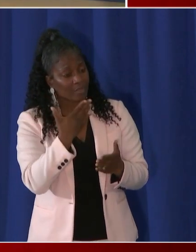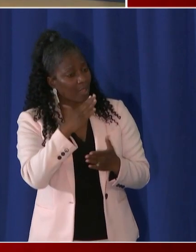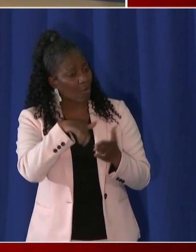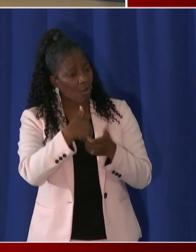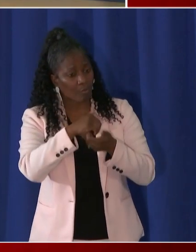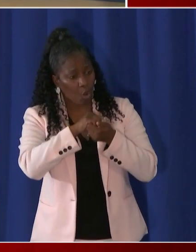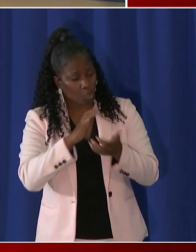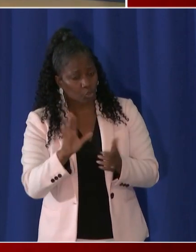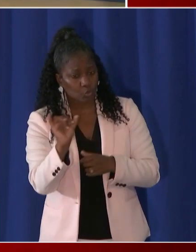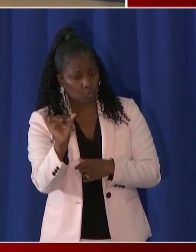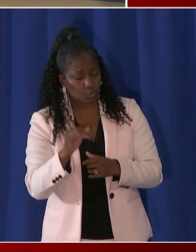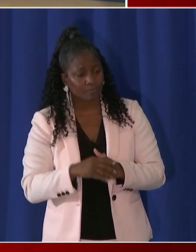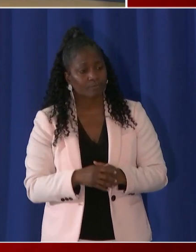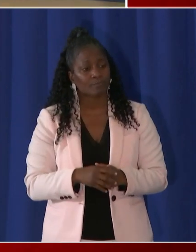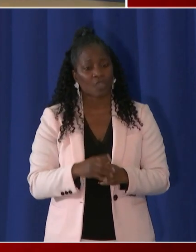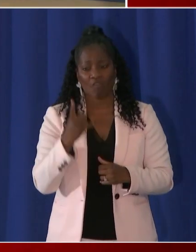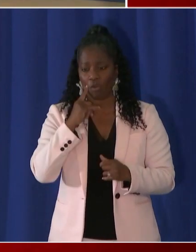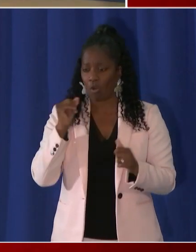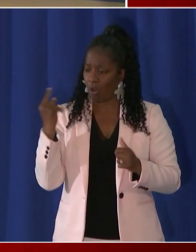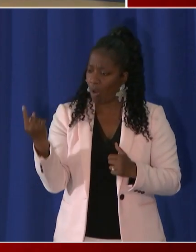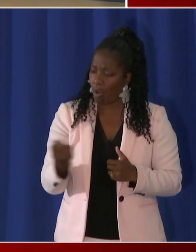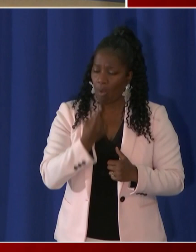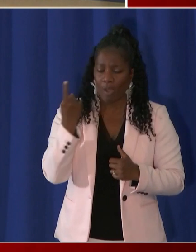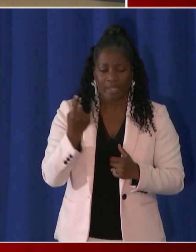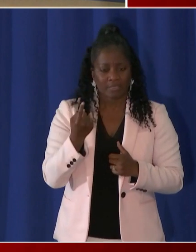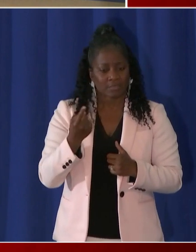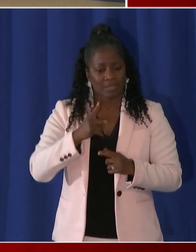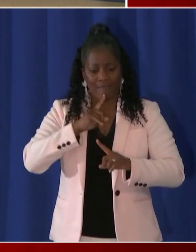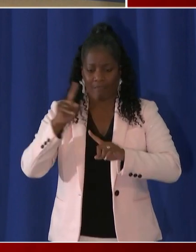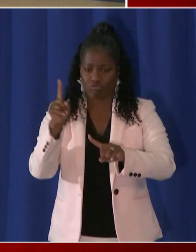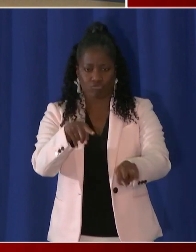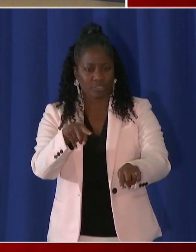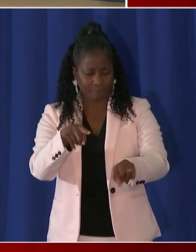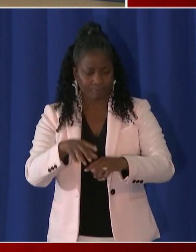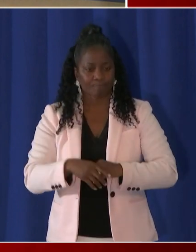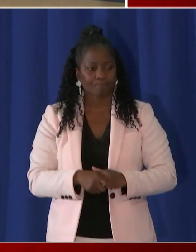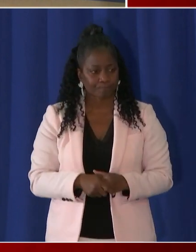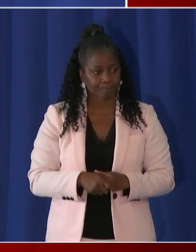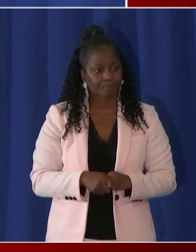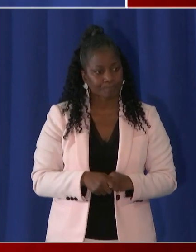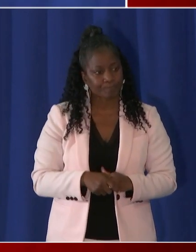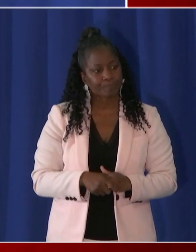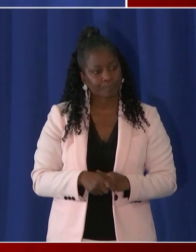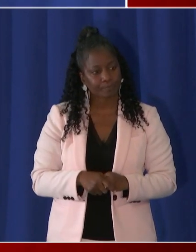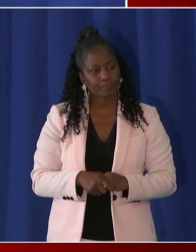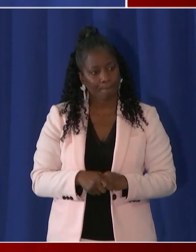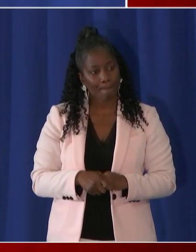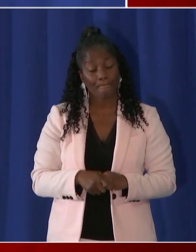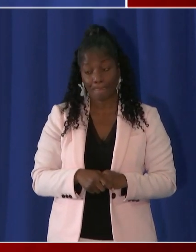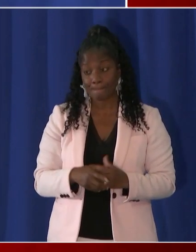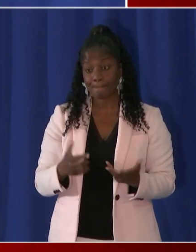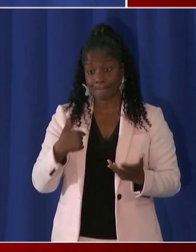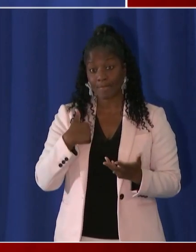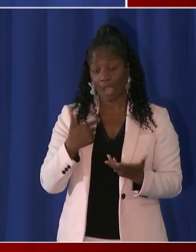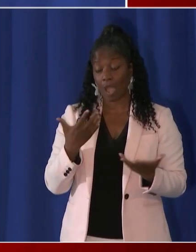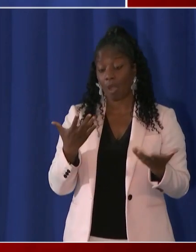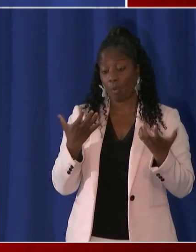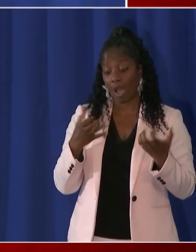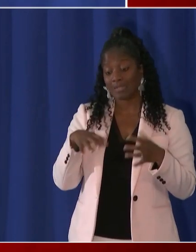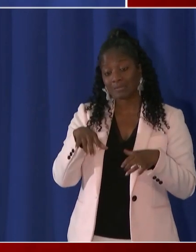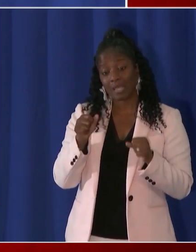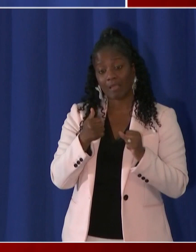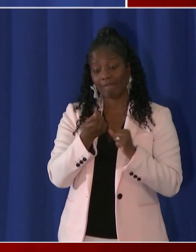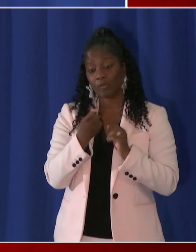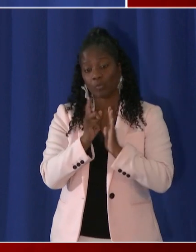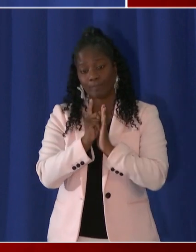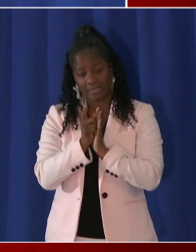all the partners as well for always answering the call. I do want to spend a couple of minutes,